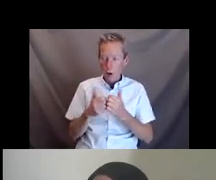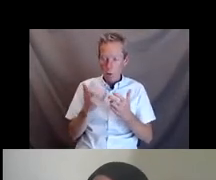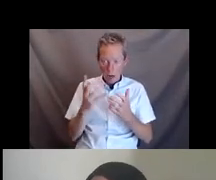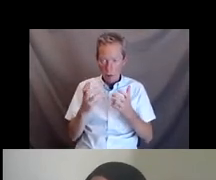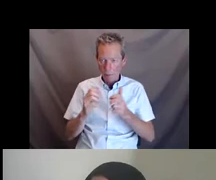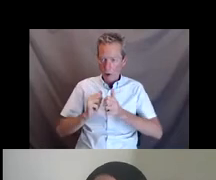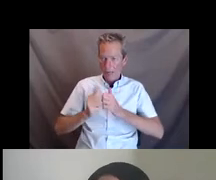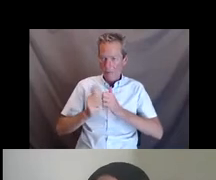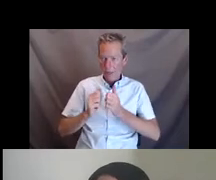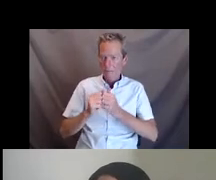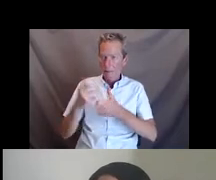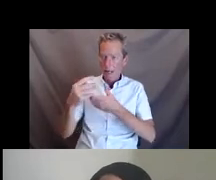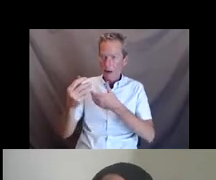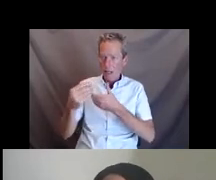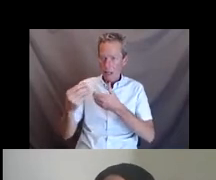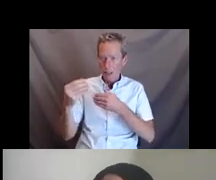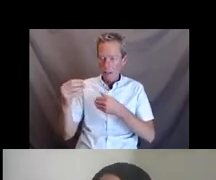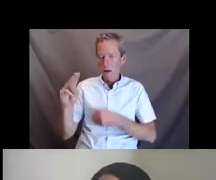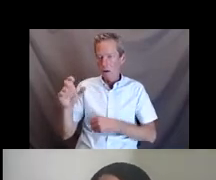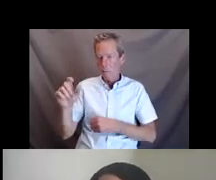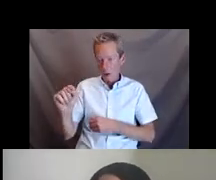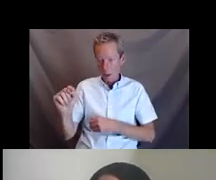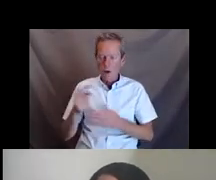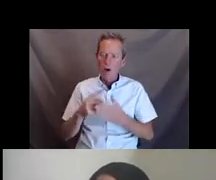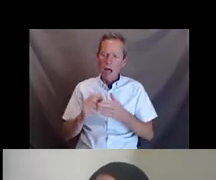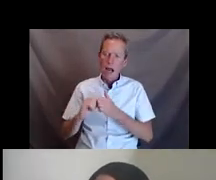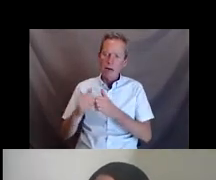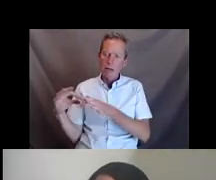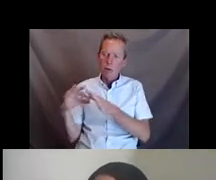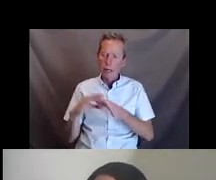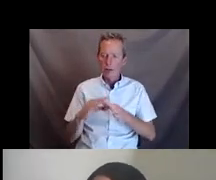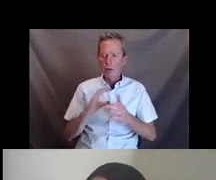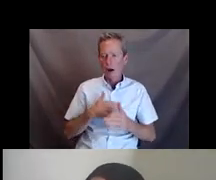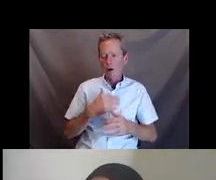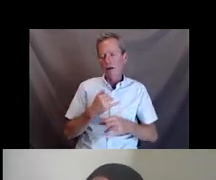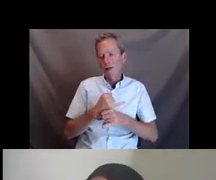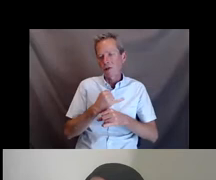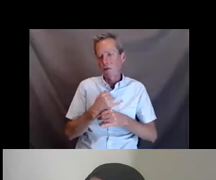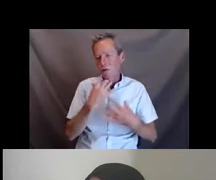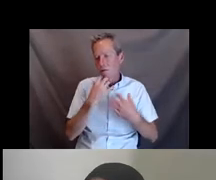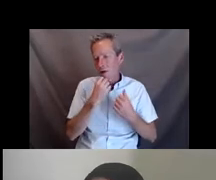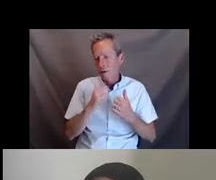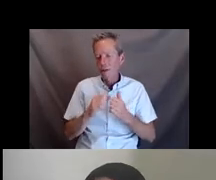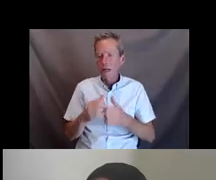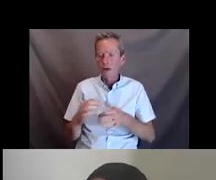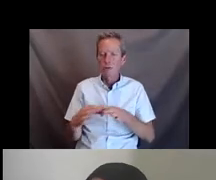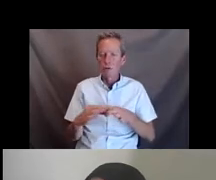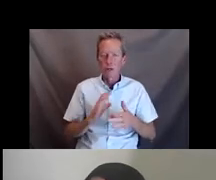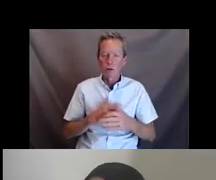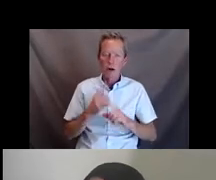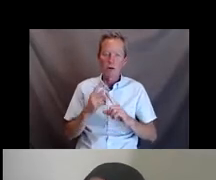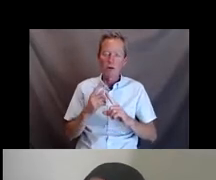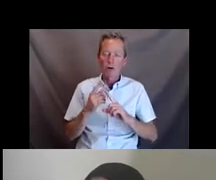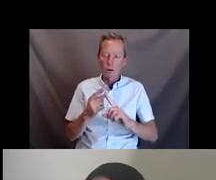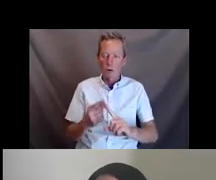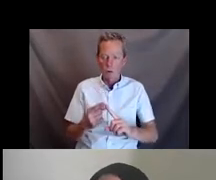that have to do with our institutional values? And what does that have to do with our goals to develop, attract, retain, and engage